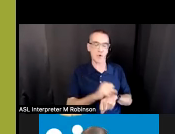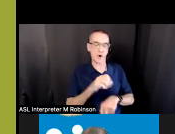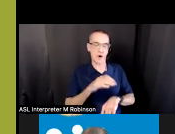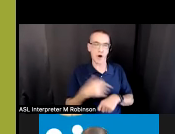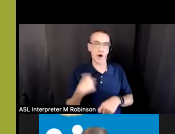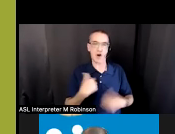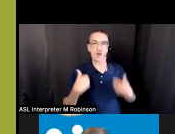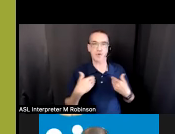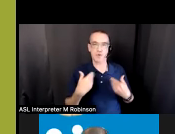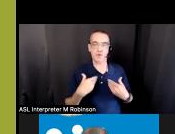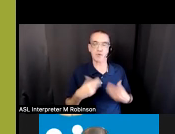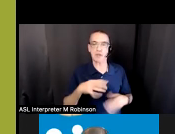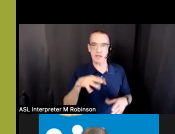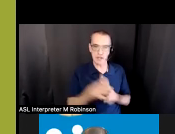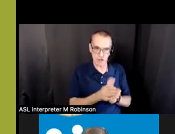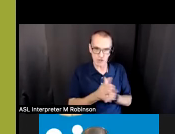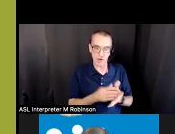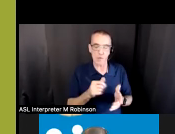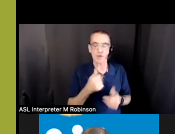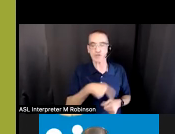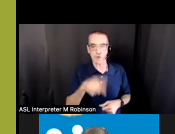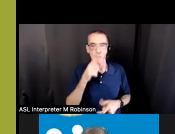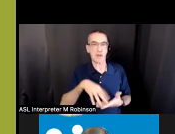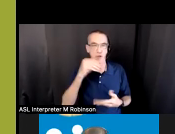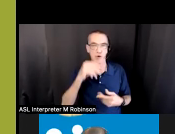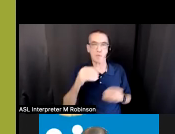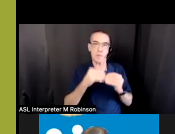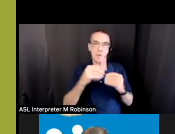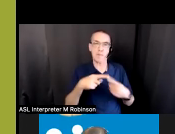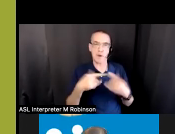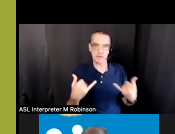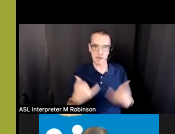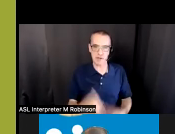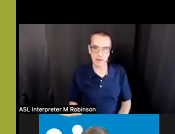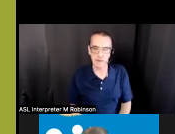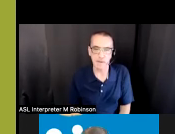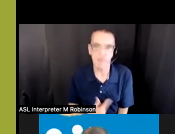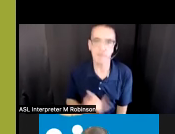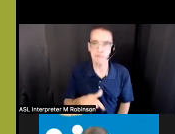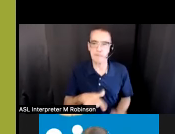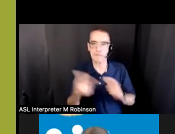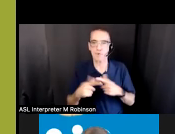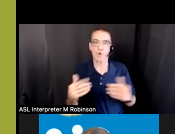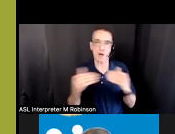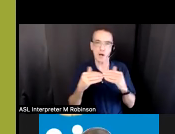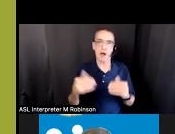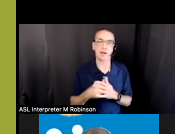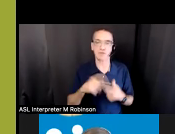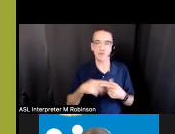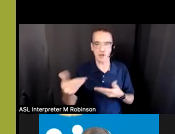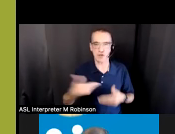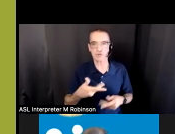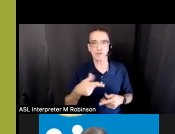Youth Thrive initiative, in which you all will be learning more about today. And I'll pass it on to my colleagues to introduce